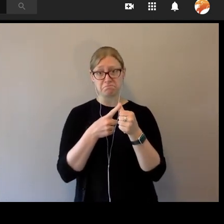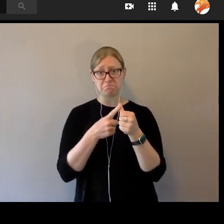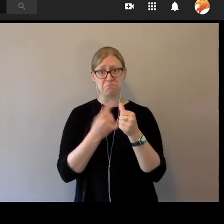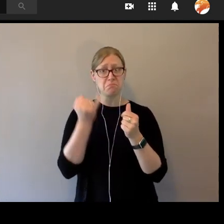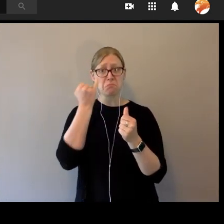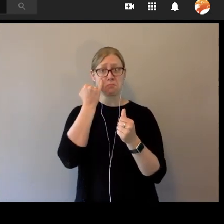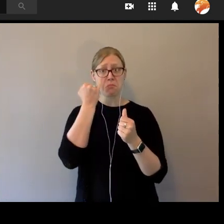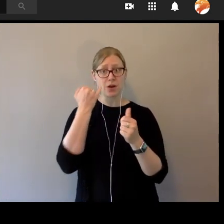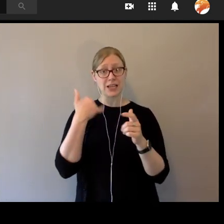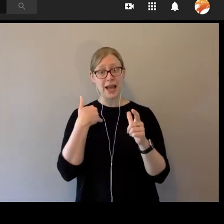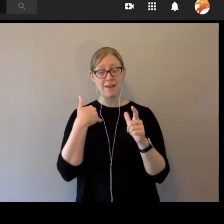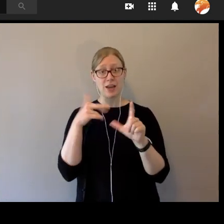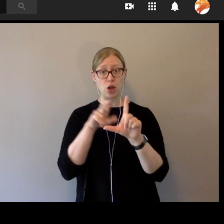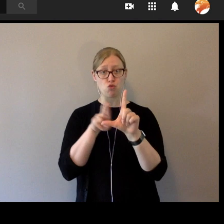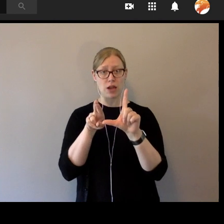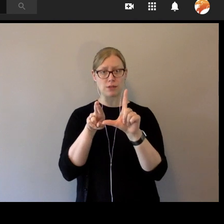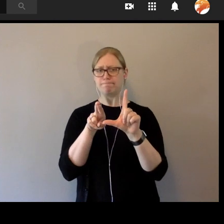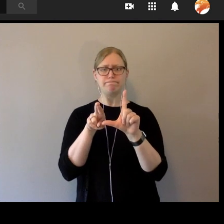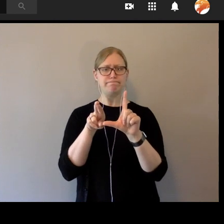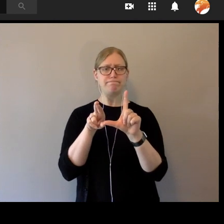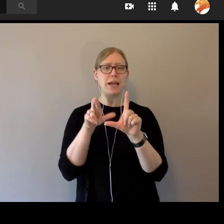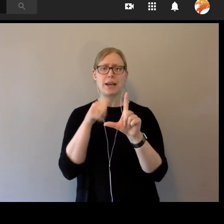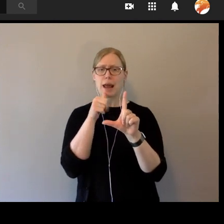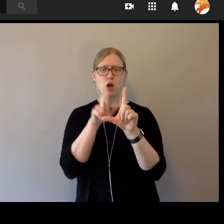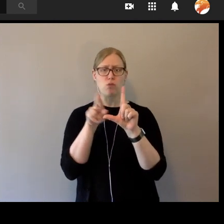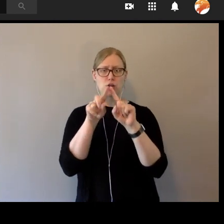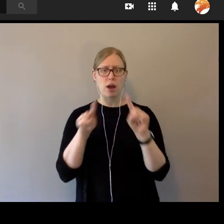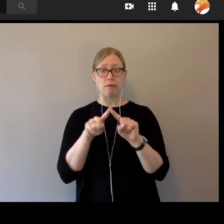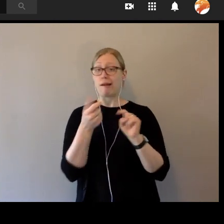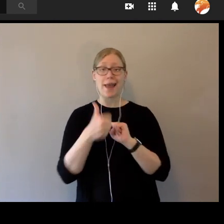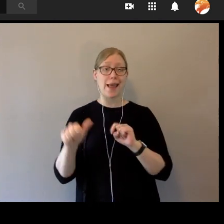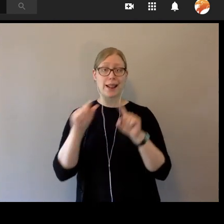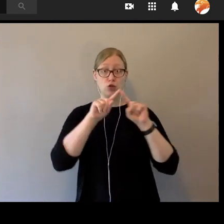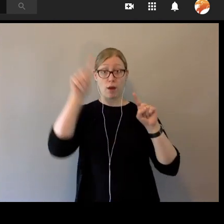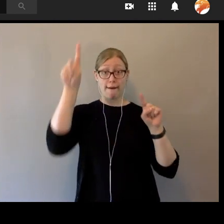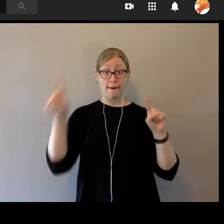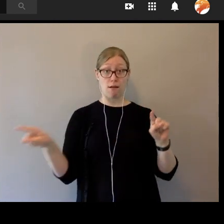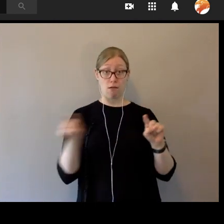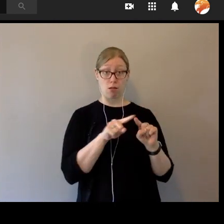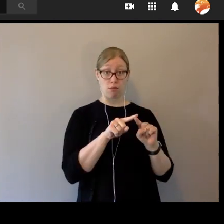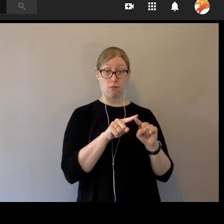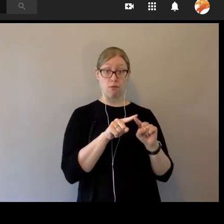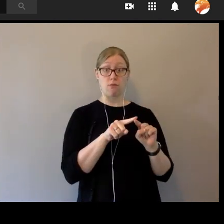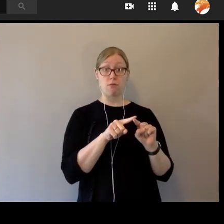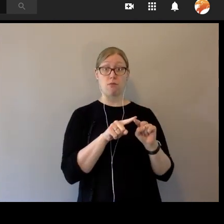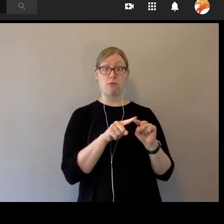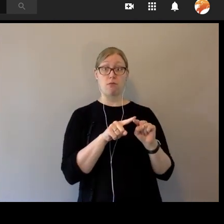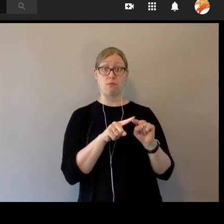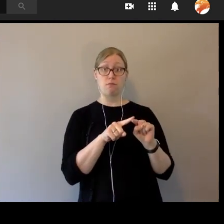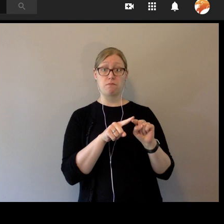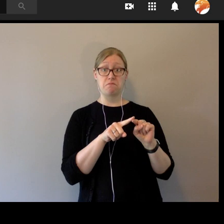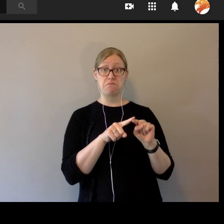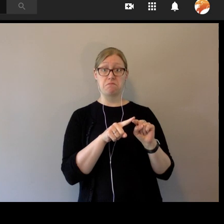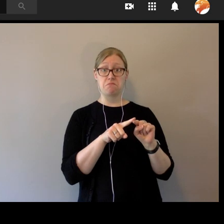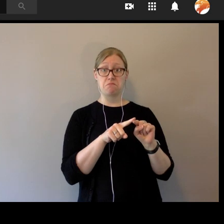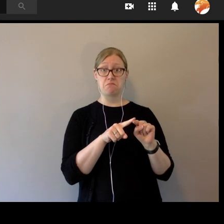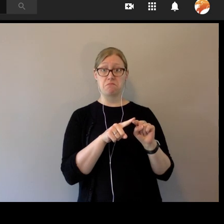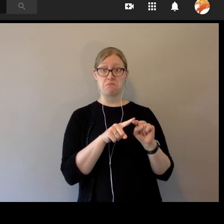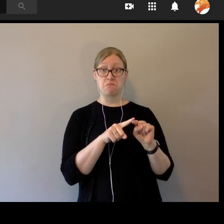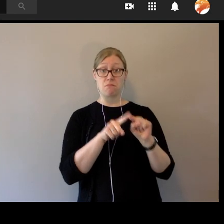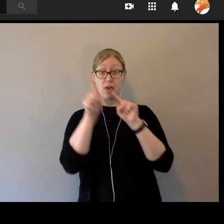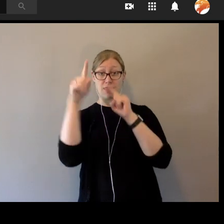a right, or not a right triangle, a triangle like this, and let's say that this was 92